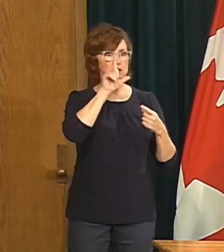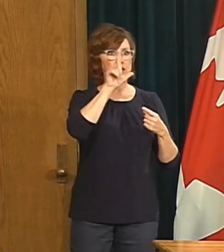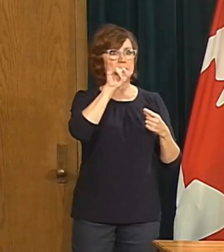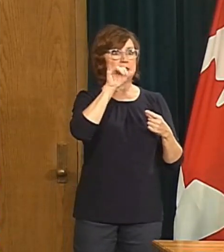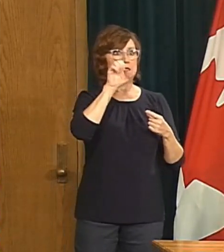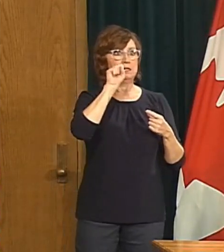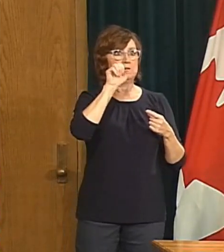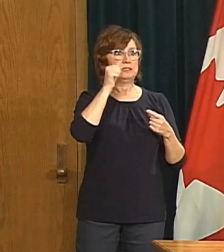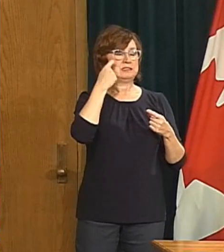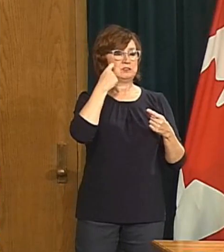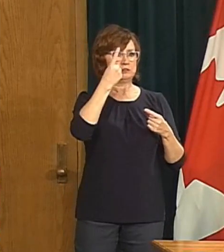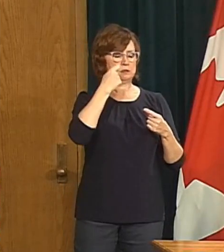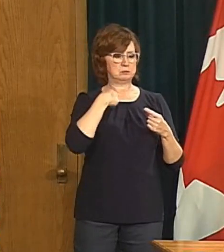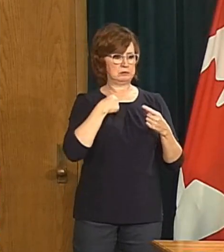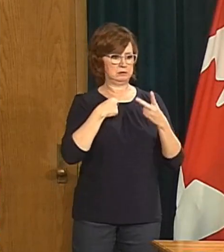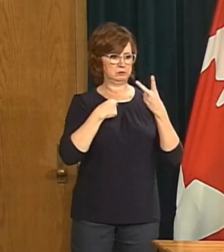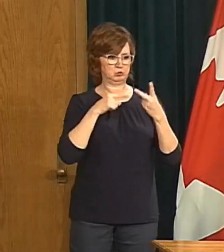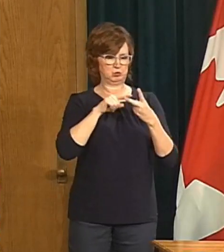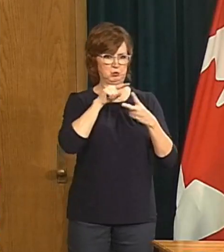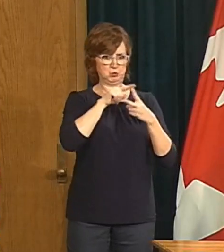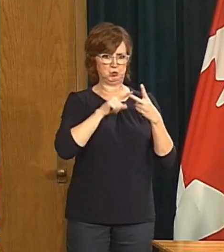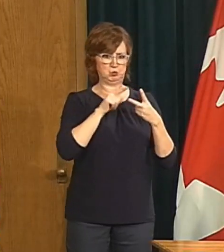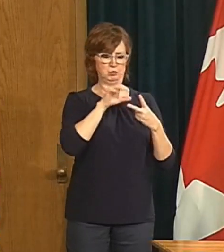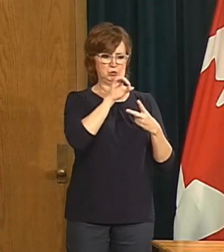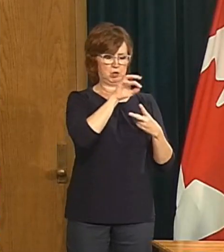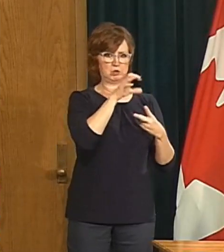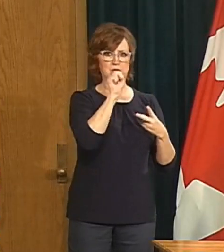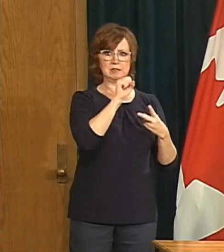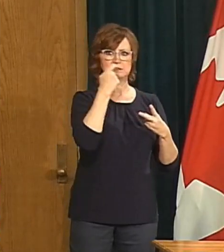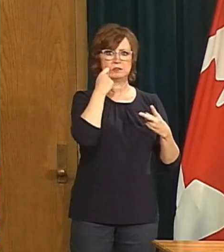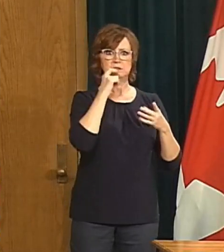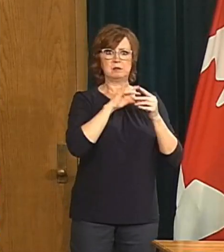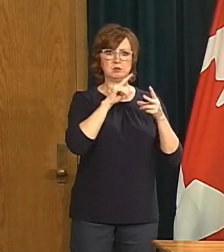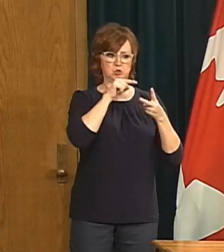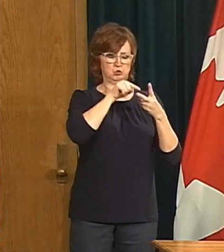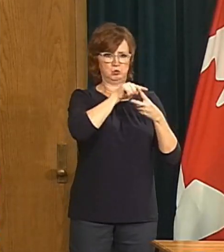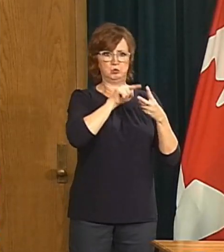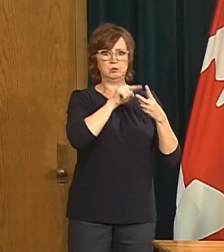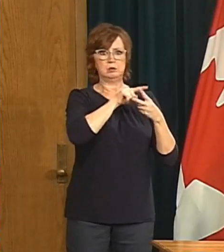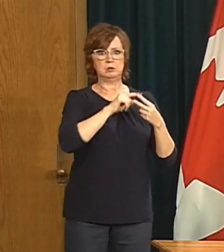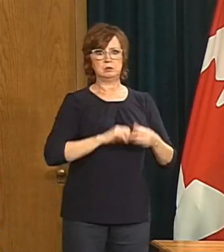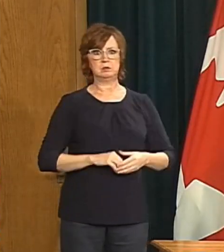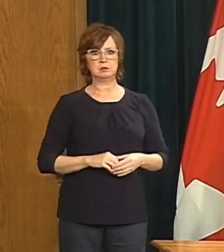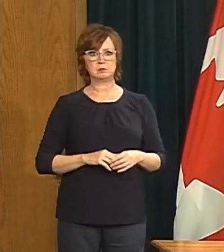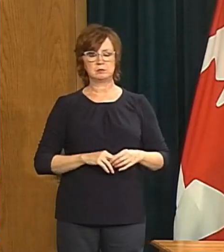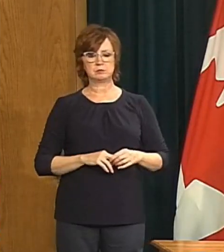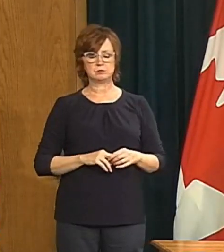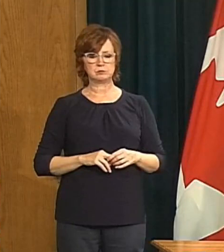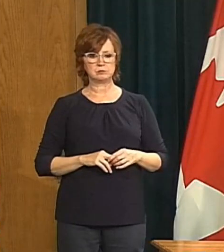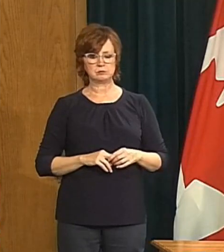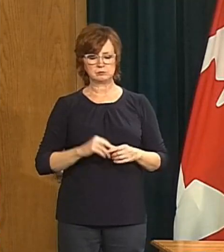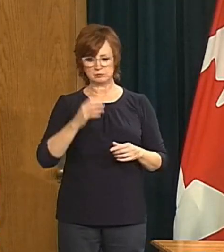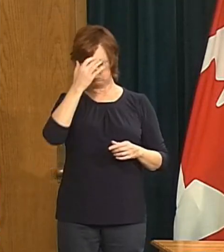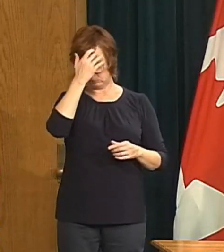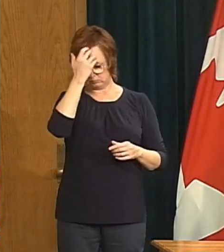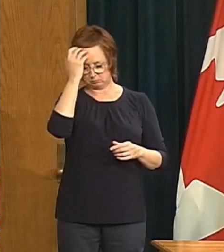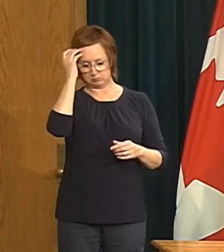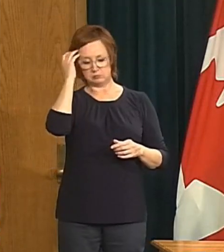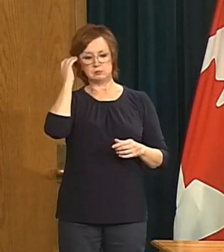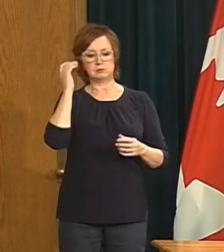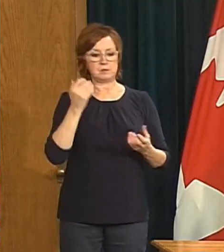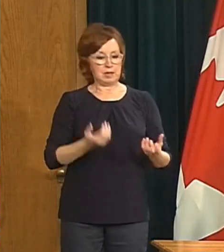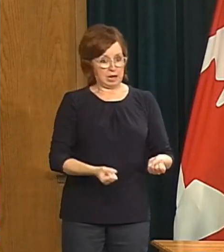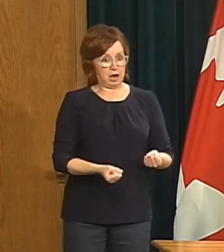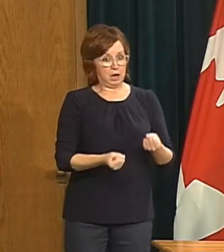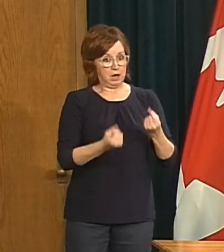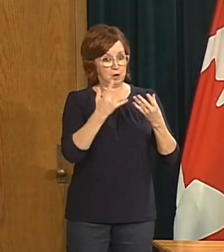had talked about two items that we're looking at, that Dr. Shahab is looking at, and collectively the government, is one is the volume of positive cases,